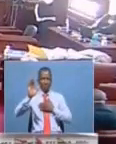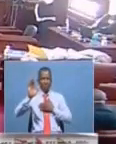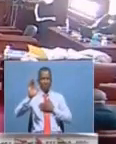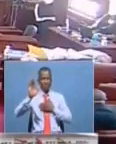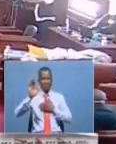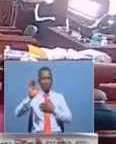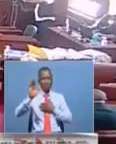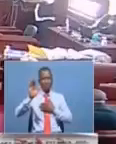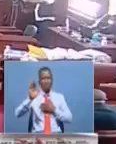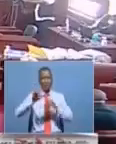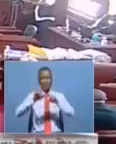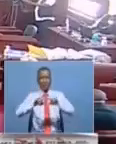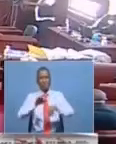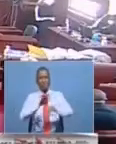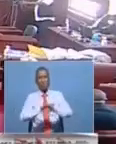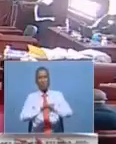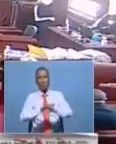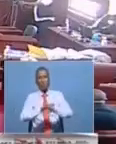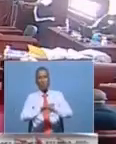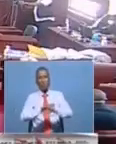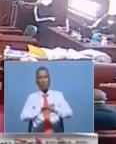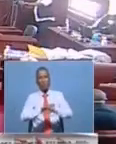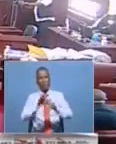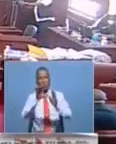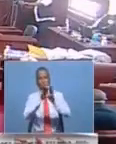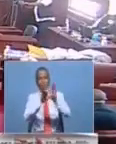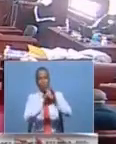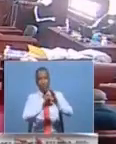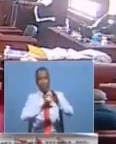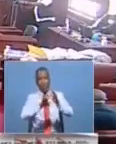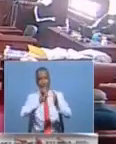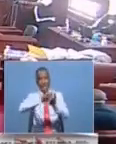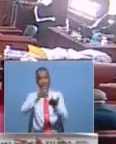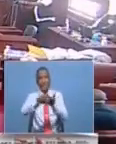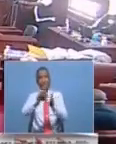on Section 26 of the Evidence Act,